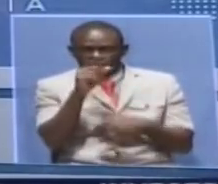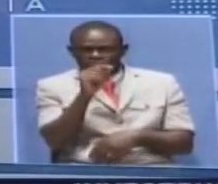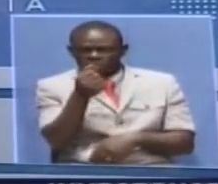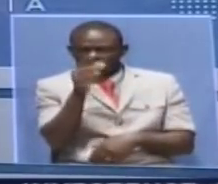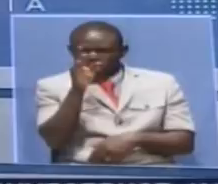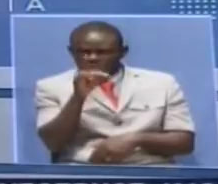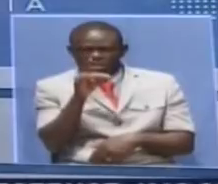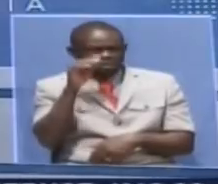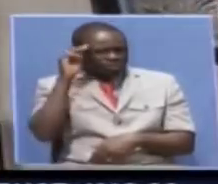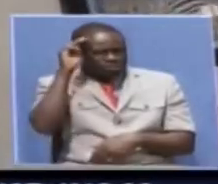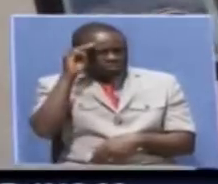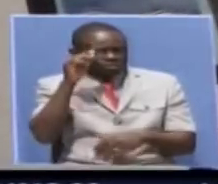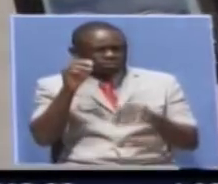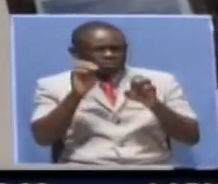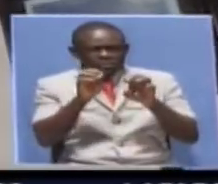Chipata. More in this report.